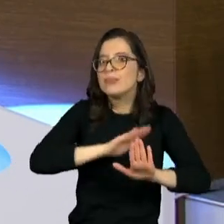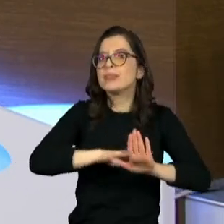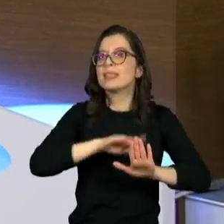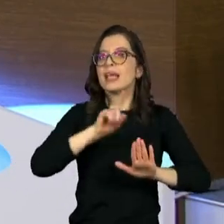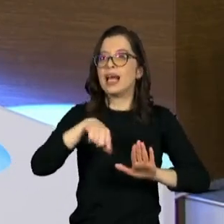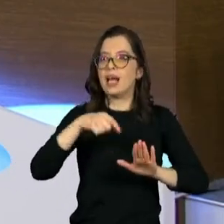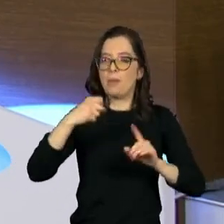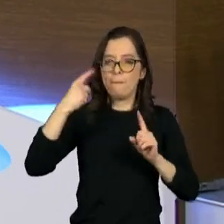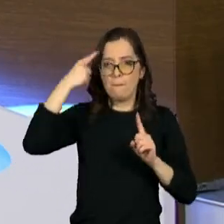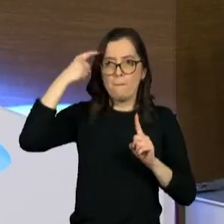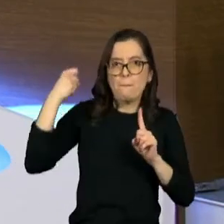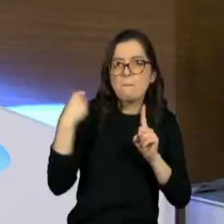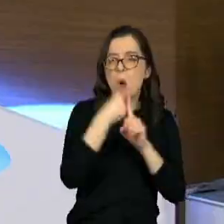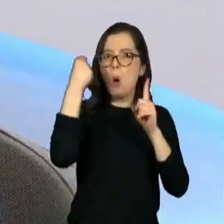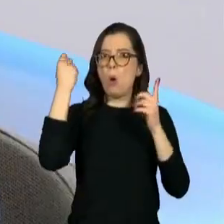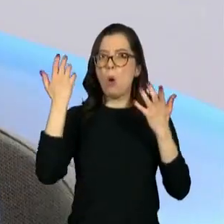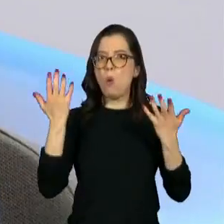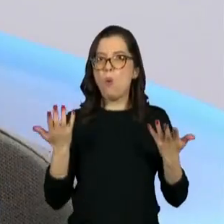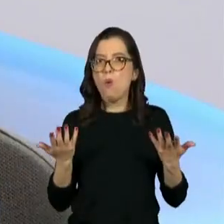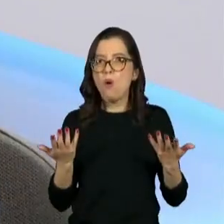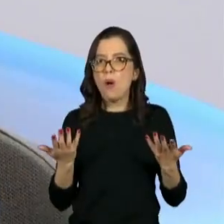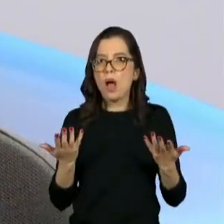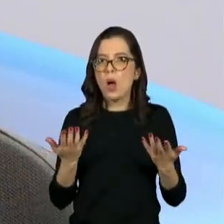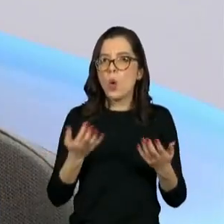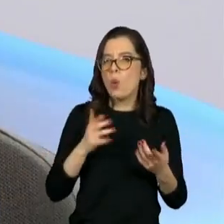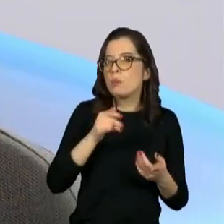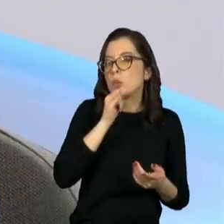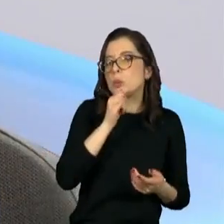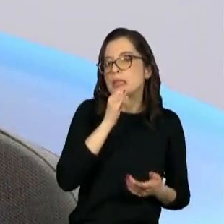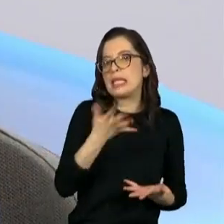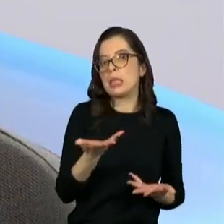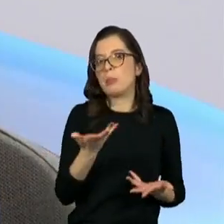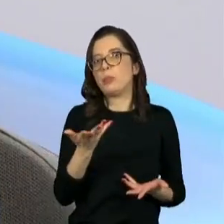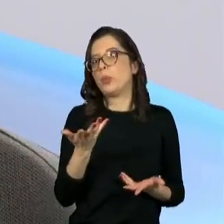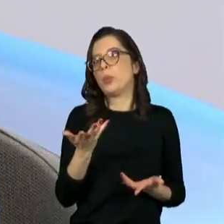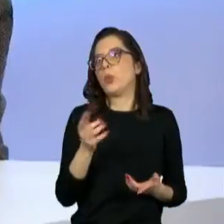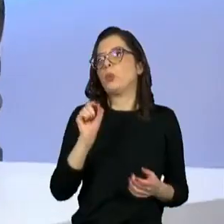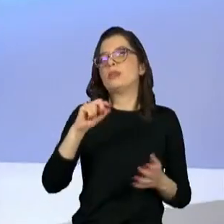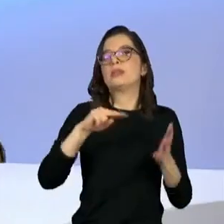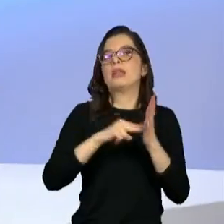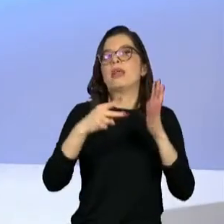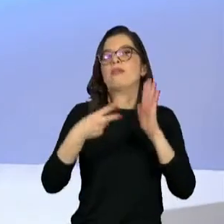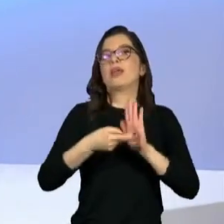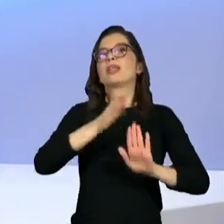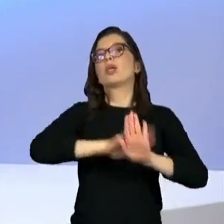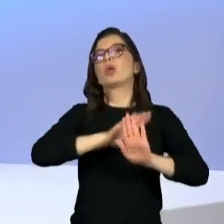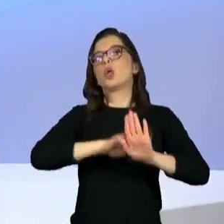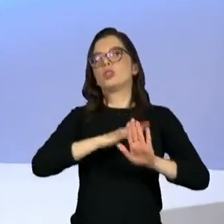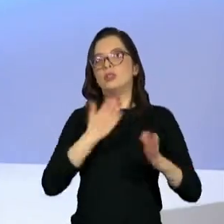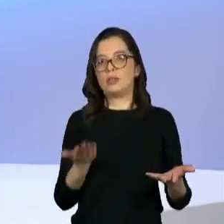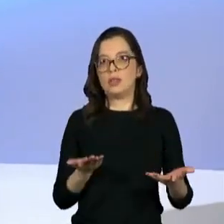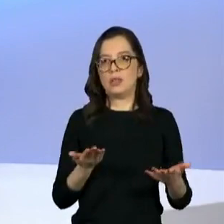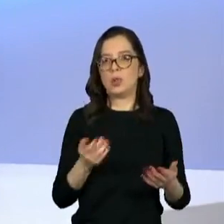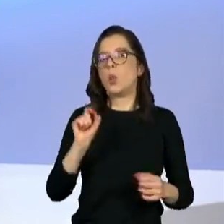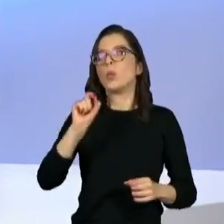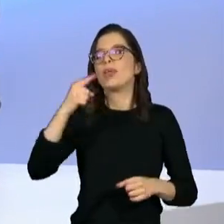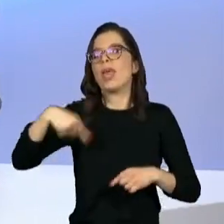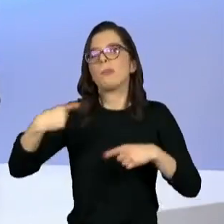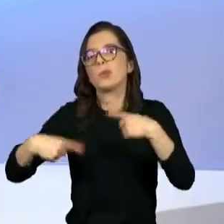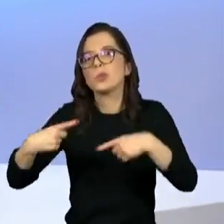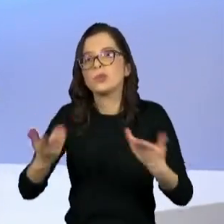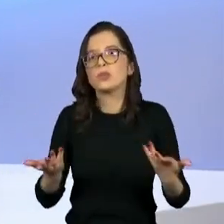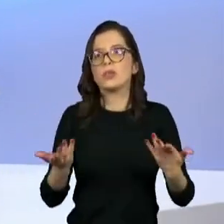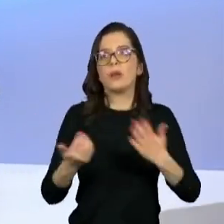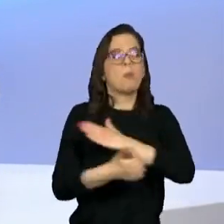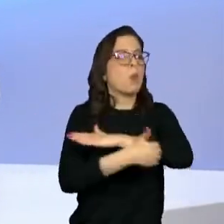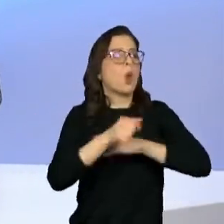certo? Então, o que é chamado de ideologia? O que é chamado de uma discussão moral, uma formação moral? Acho que